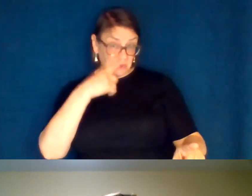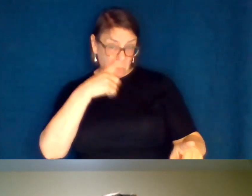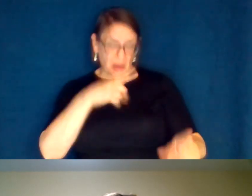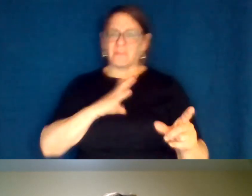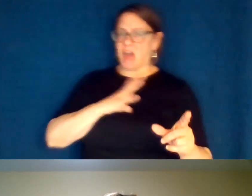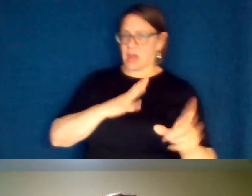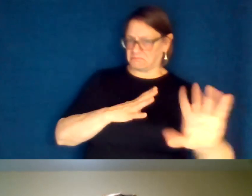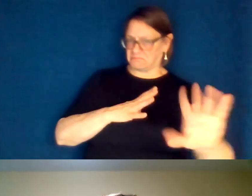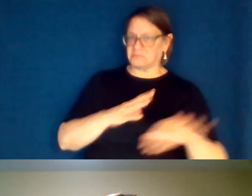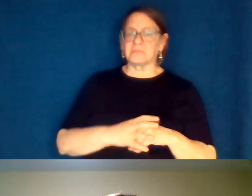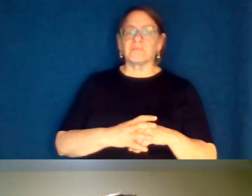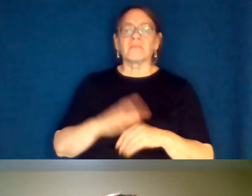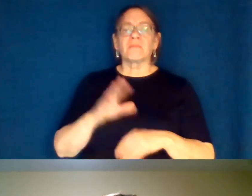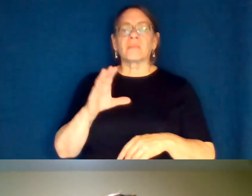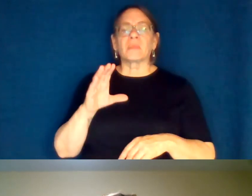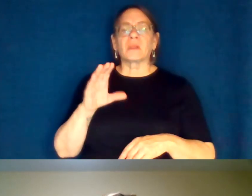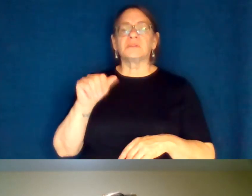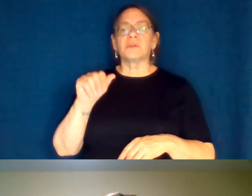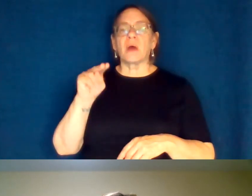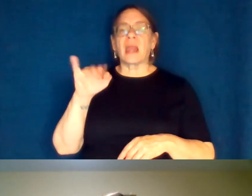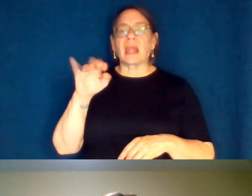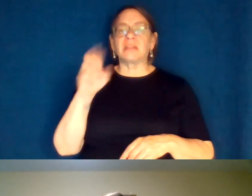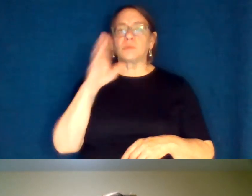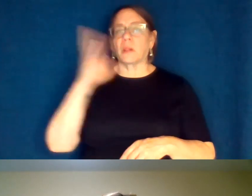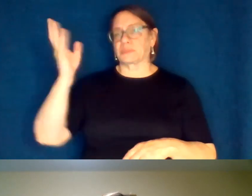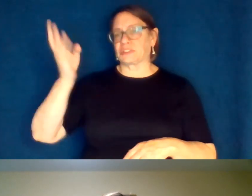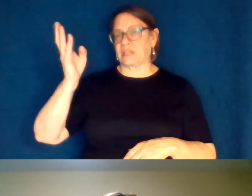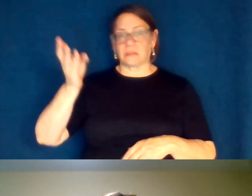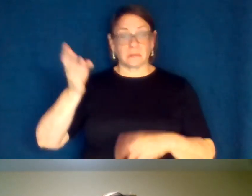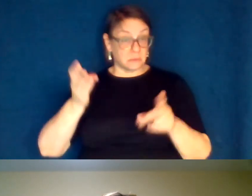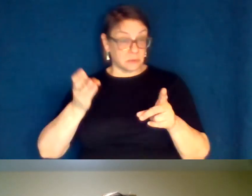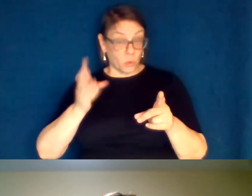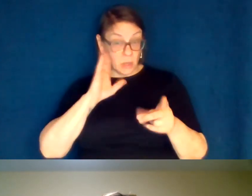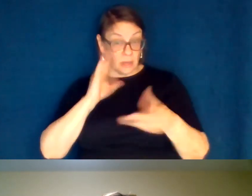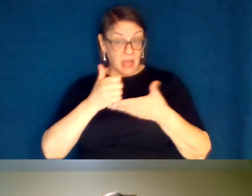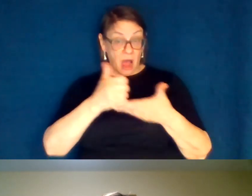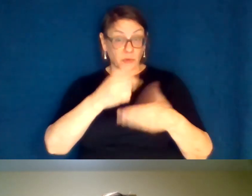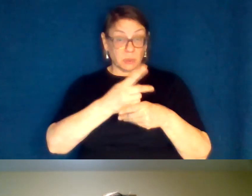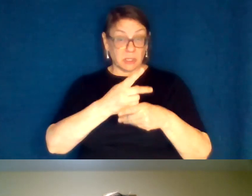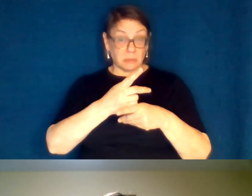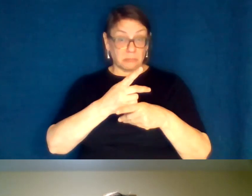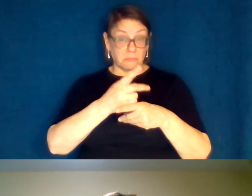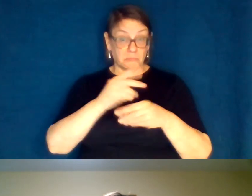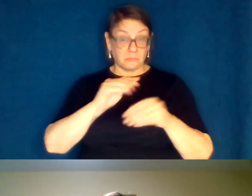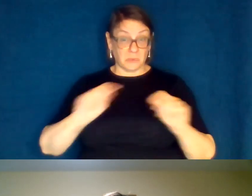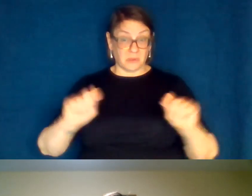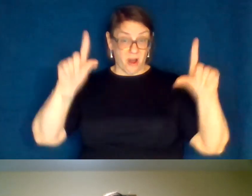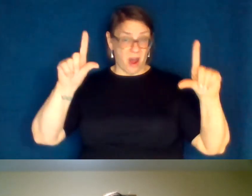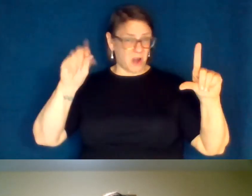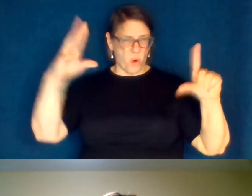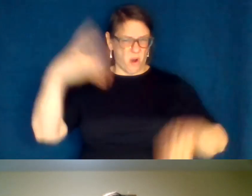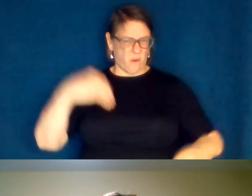sounds great. Okay. Okay. Is it helpful to keep our videos on or easier for them to be off?